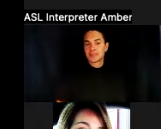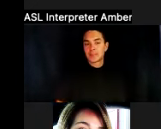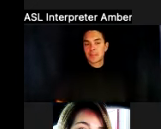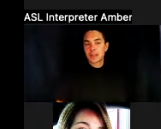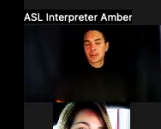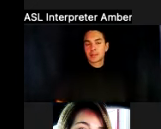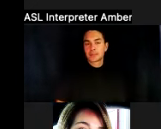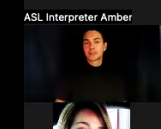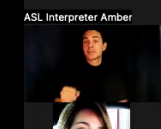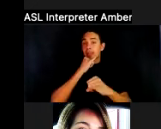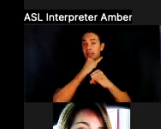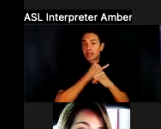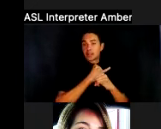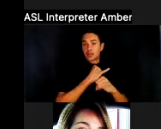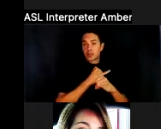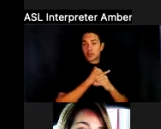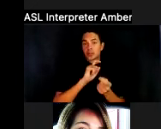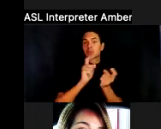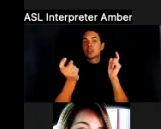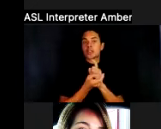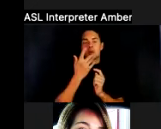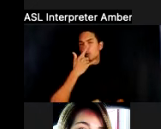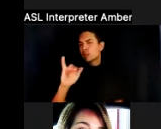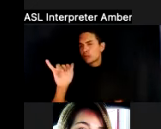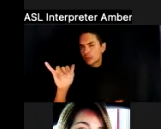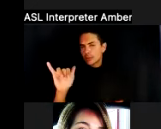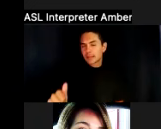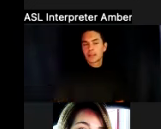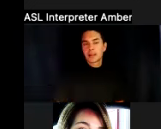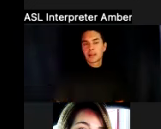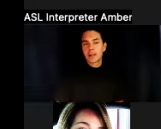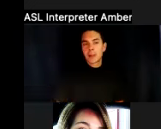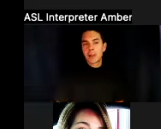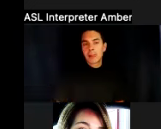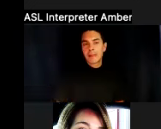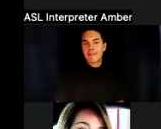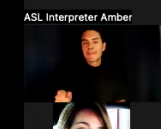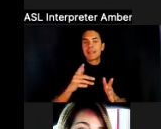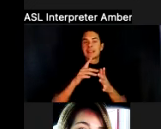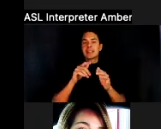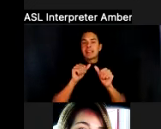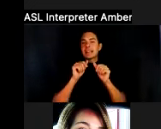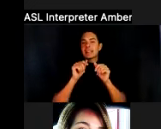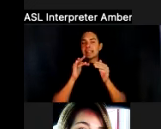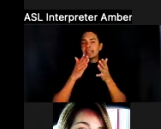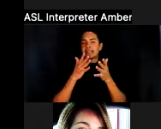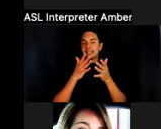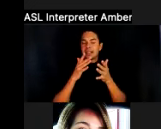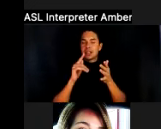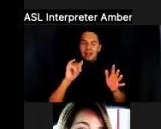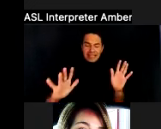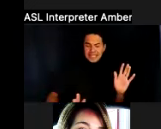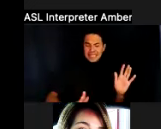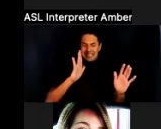So institutional changes, what does that look like? You don't have to have this big elaborate plan like we talked about earlier. It could be